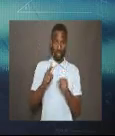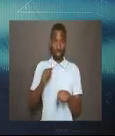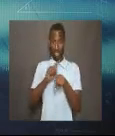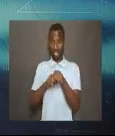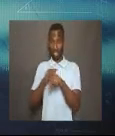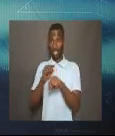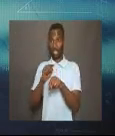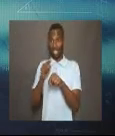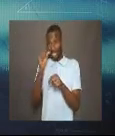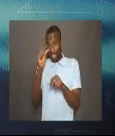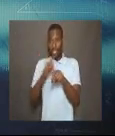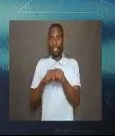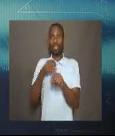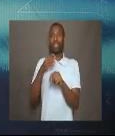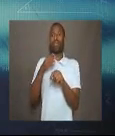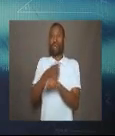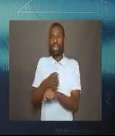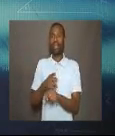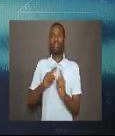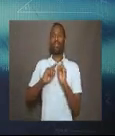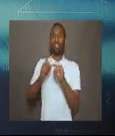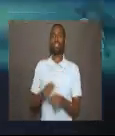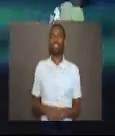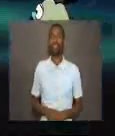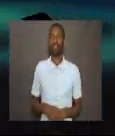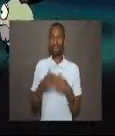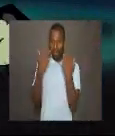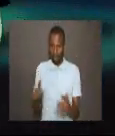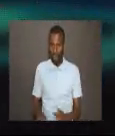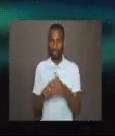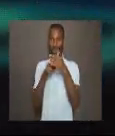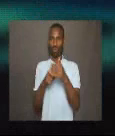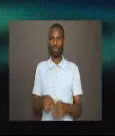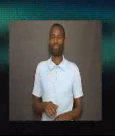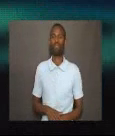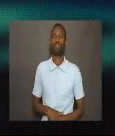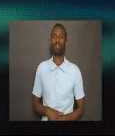may work with a partner. Please begin.